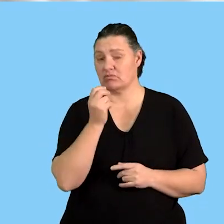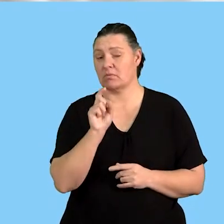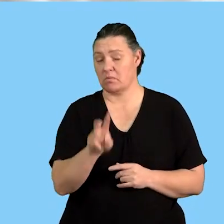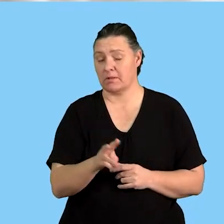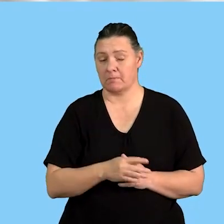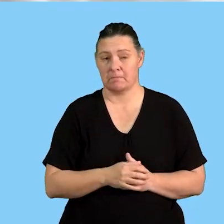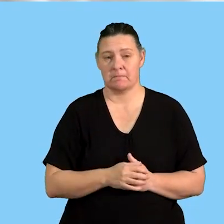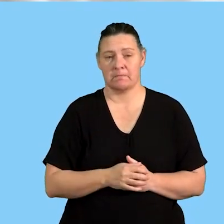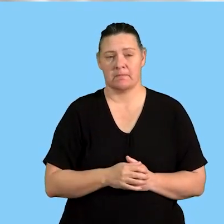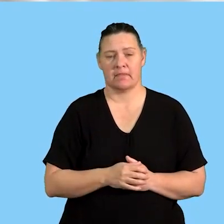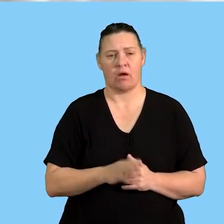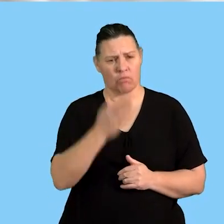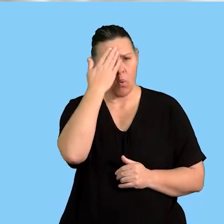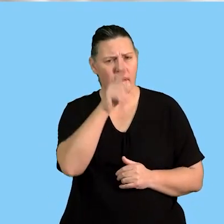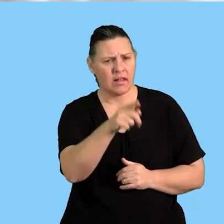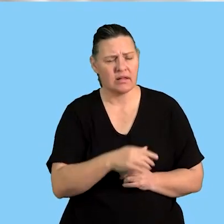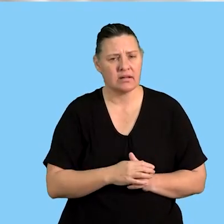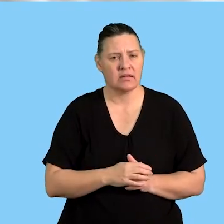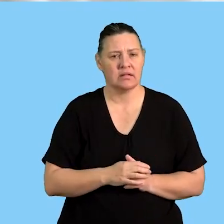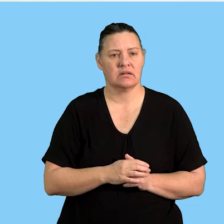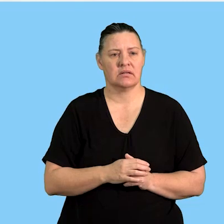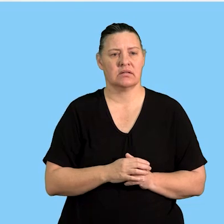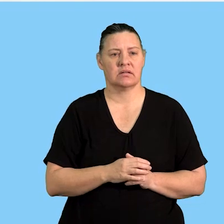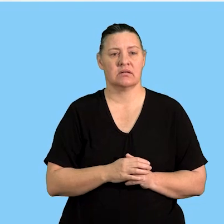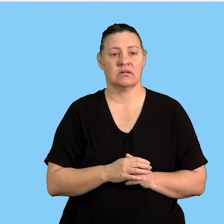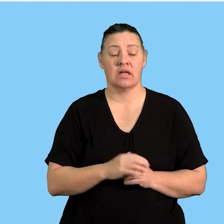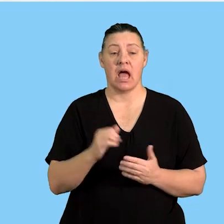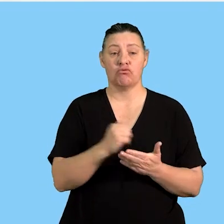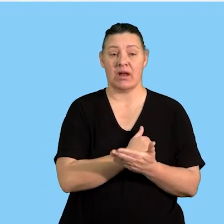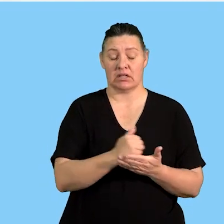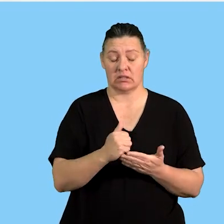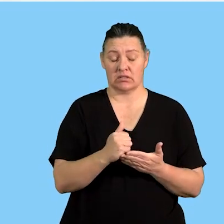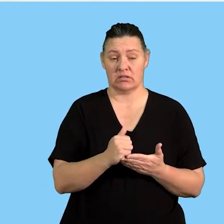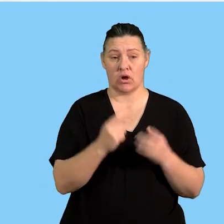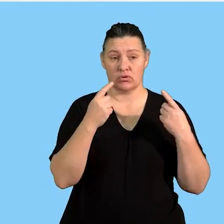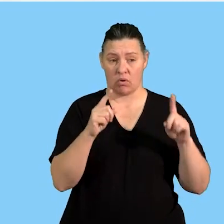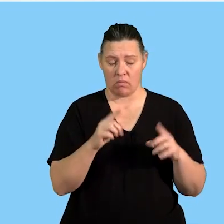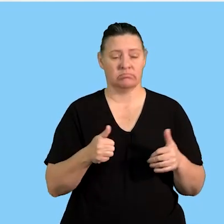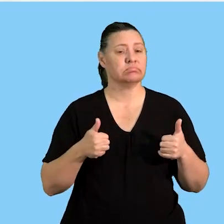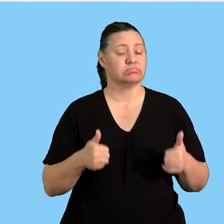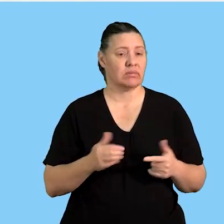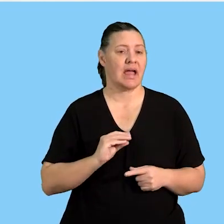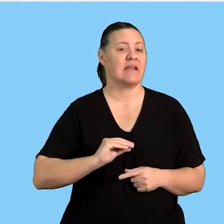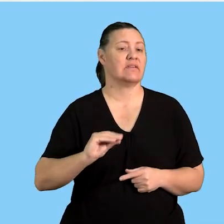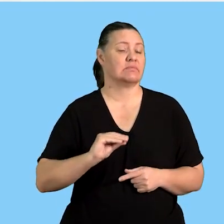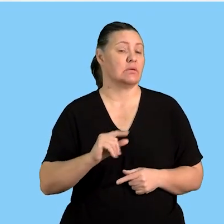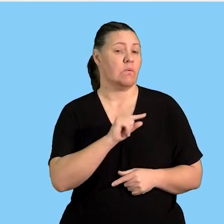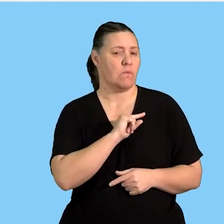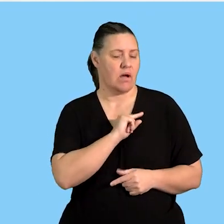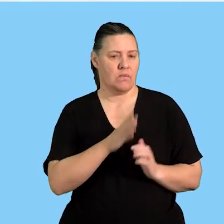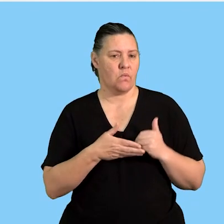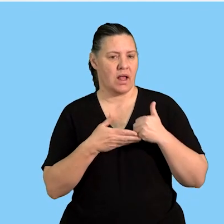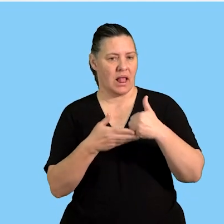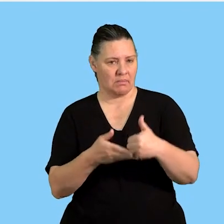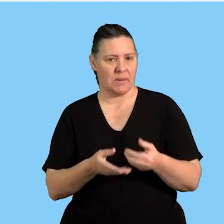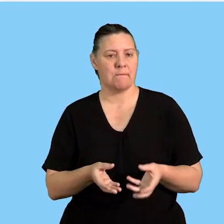interesting. Did you know a good credit score is a great source of investment because it would